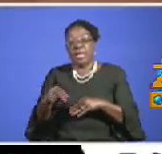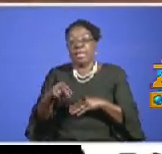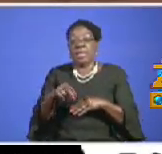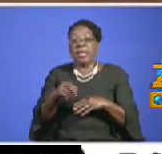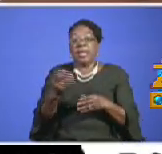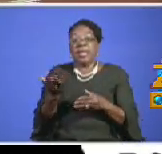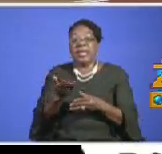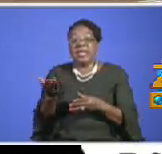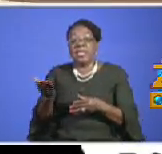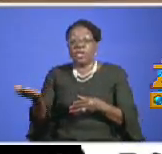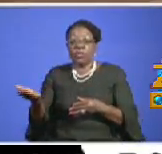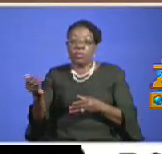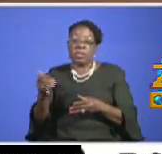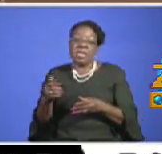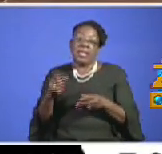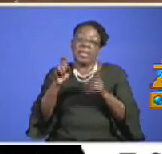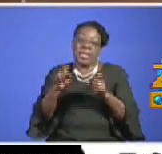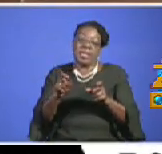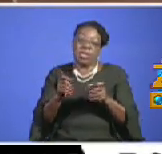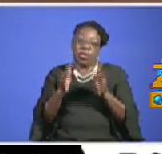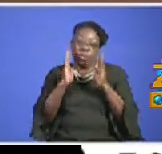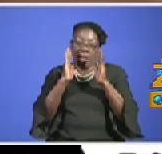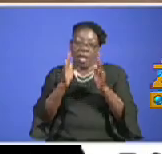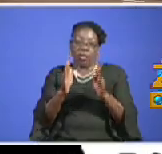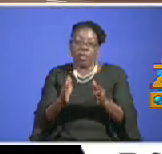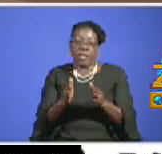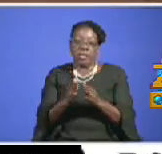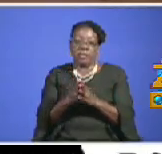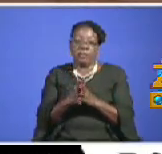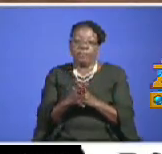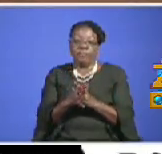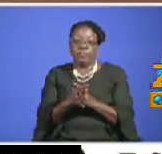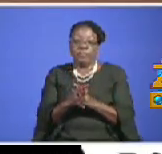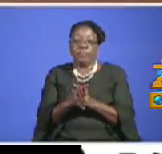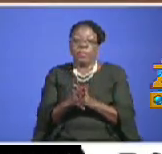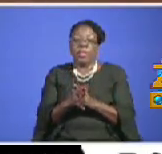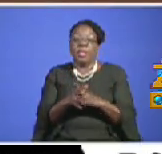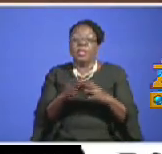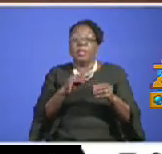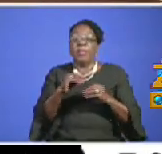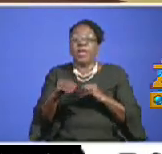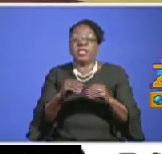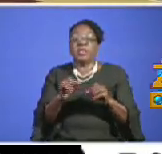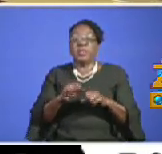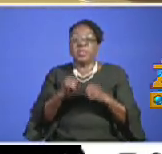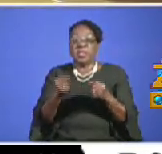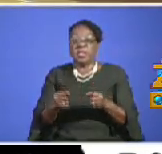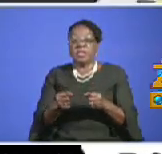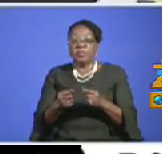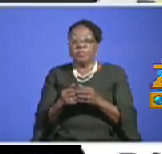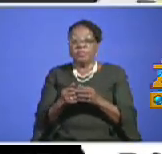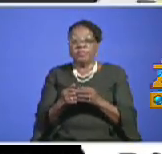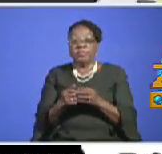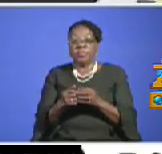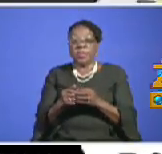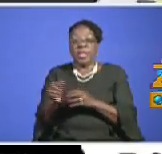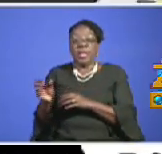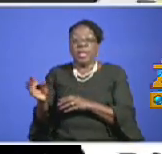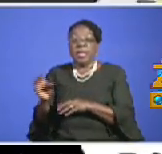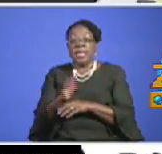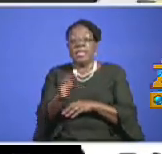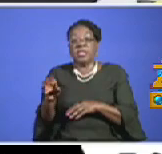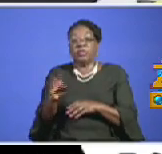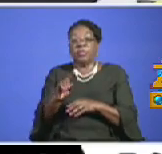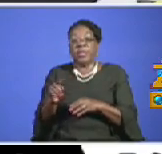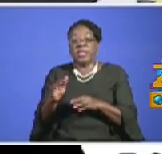addressed. Once completed, the move resulted in the efficient case management system now in play at the tribunal. Cases were being